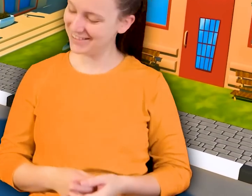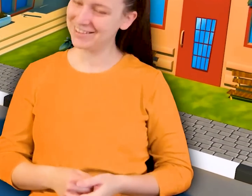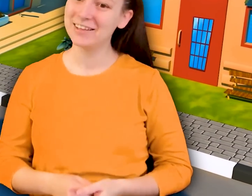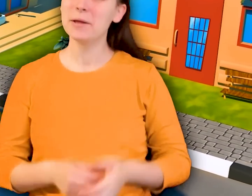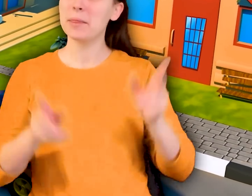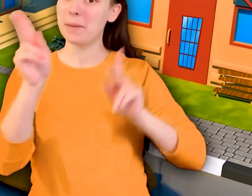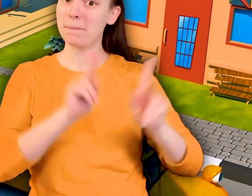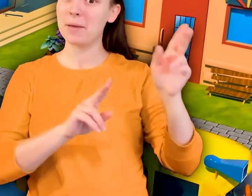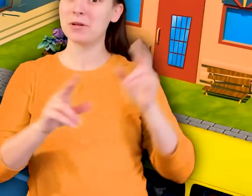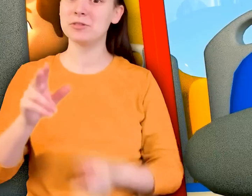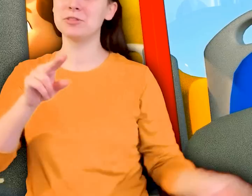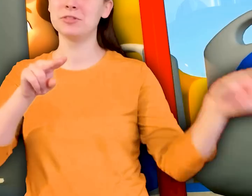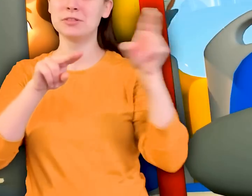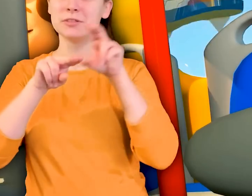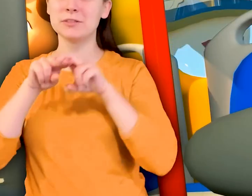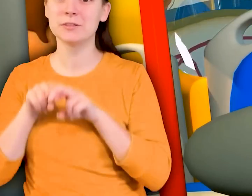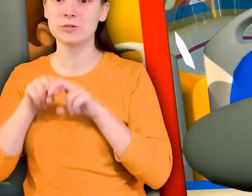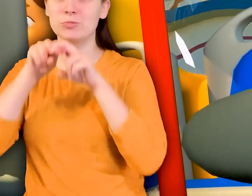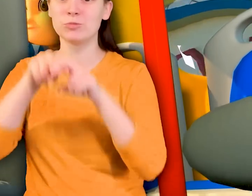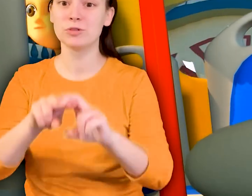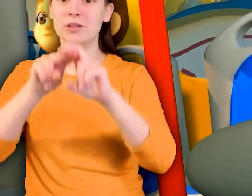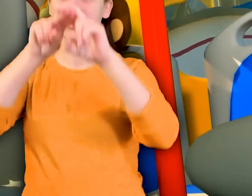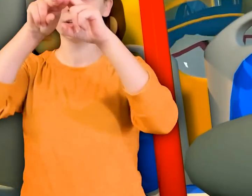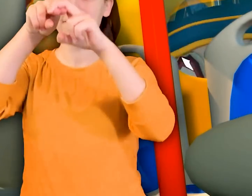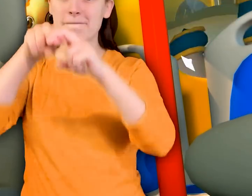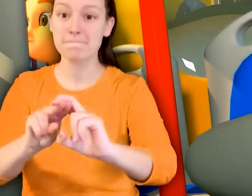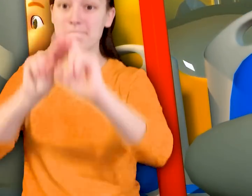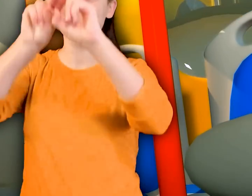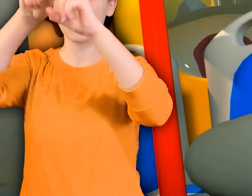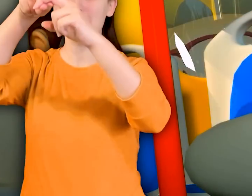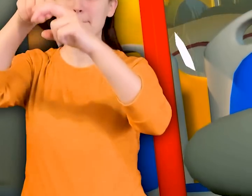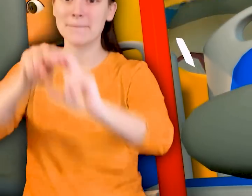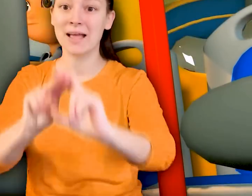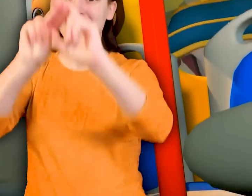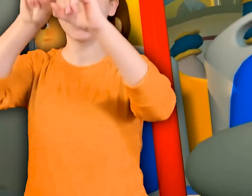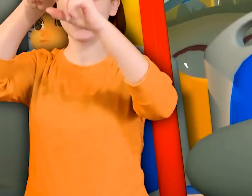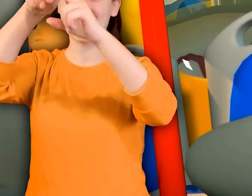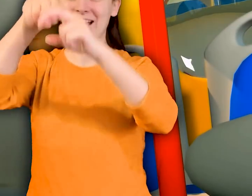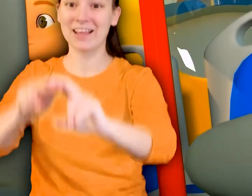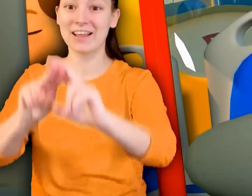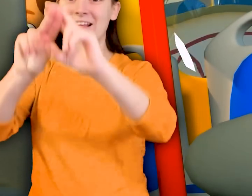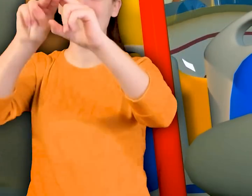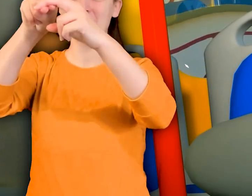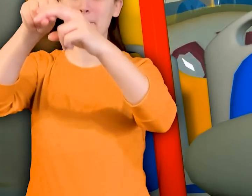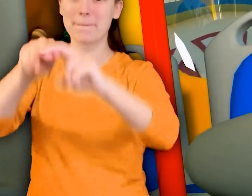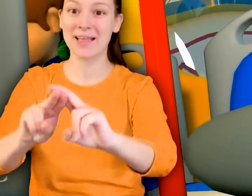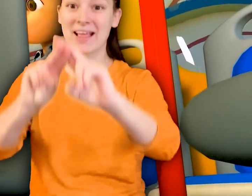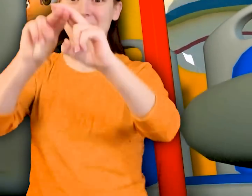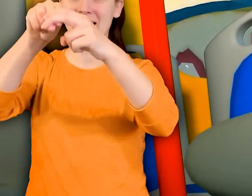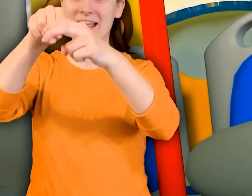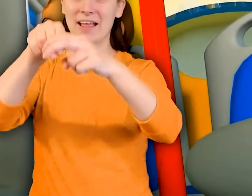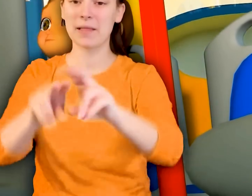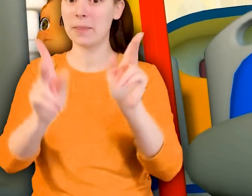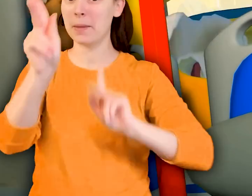town the people on the bus go up and down up and down